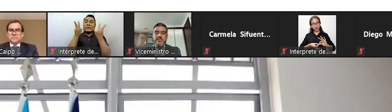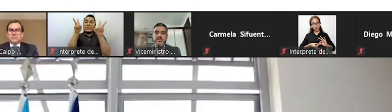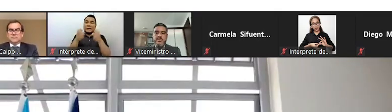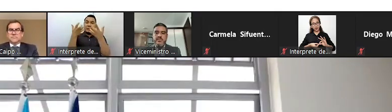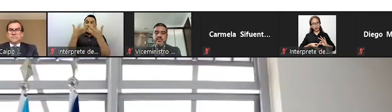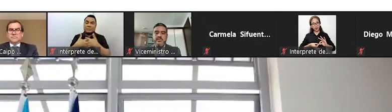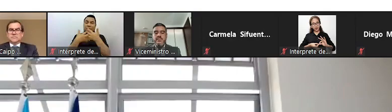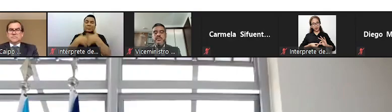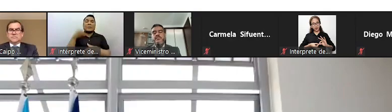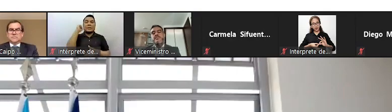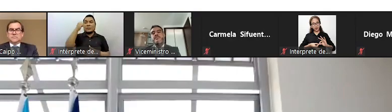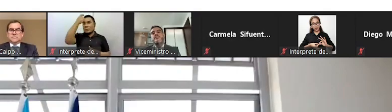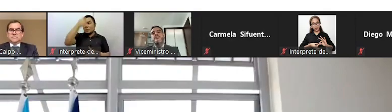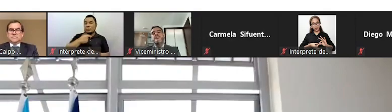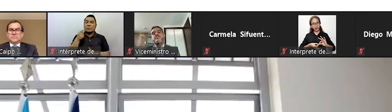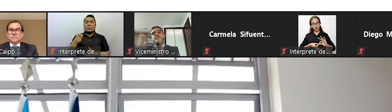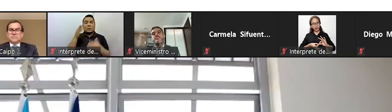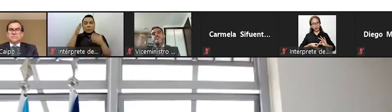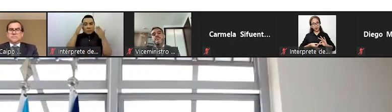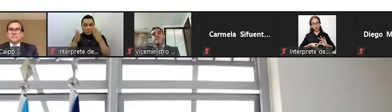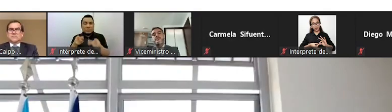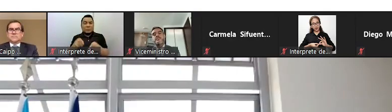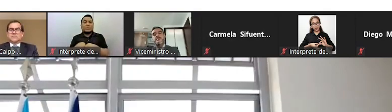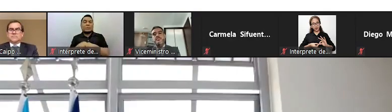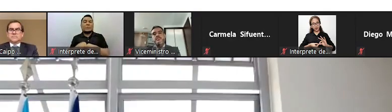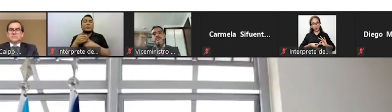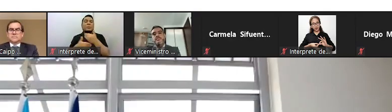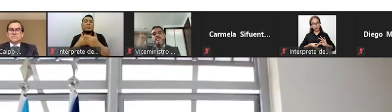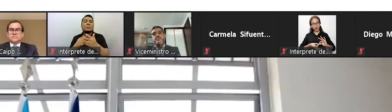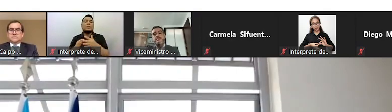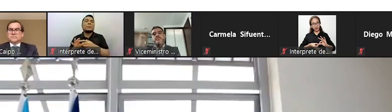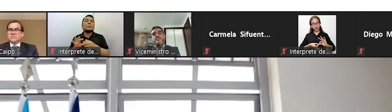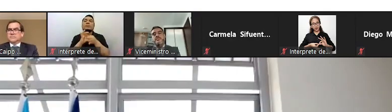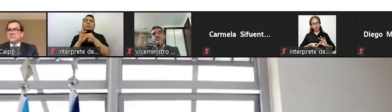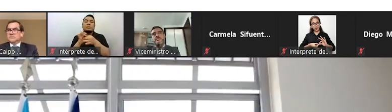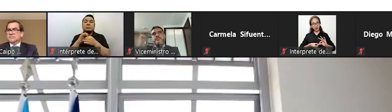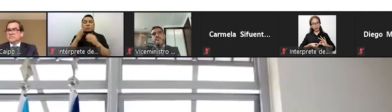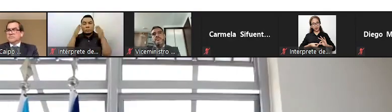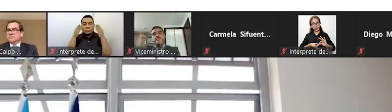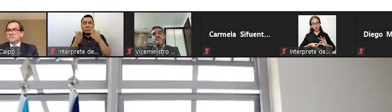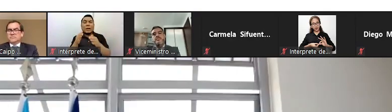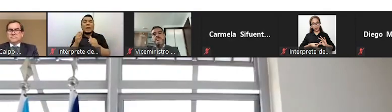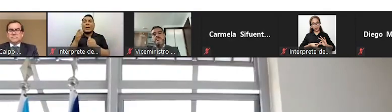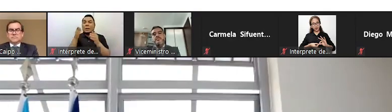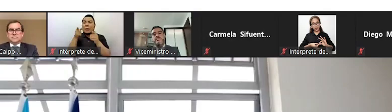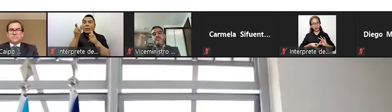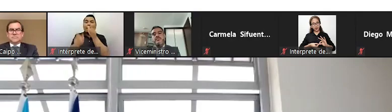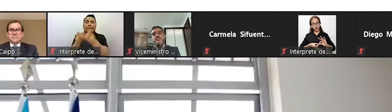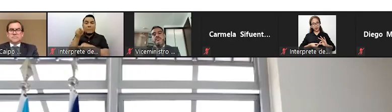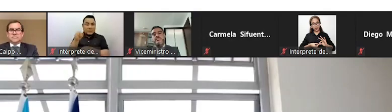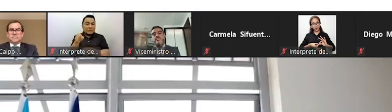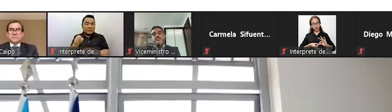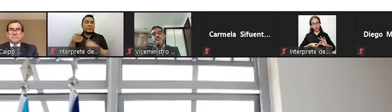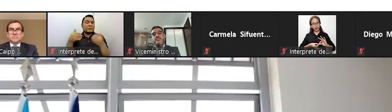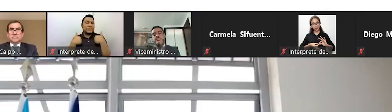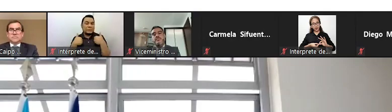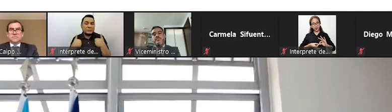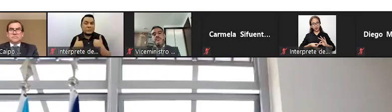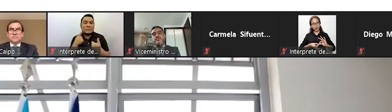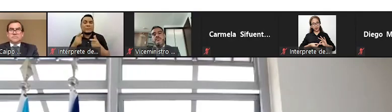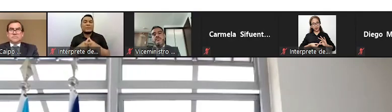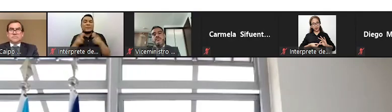groups of countries that work differently on human rights and businesses and that is essential for the